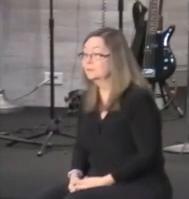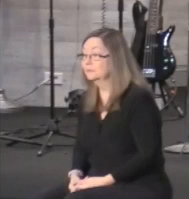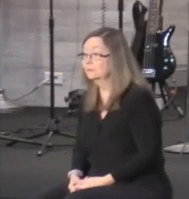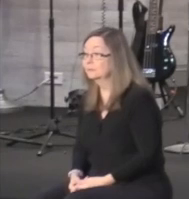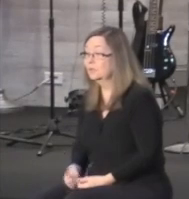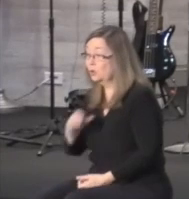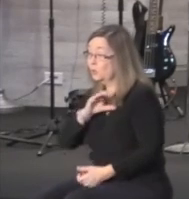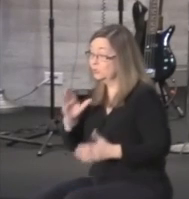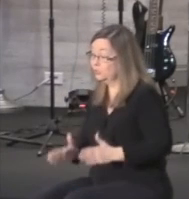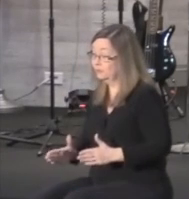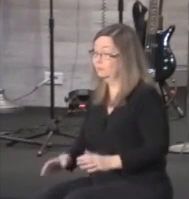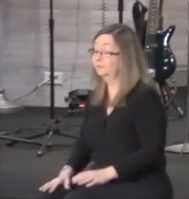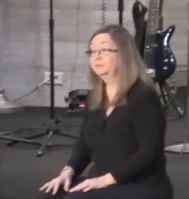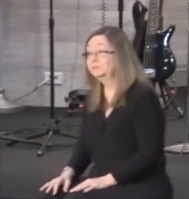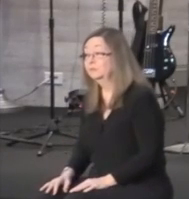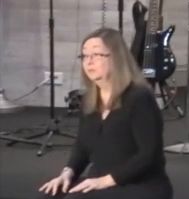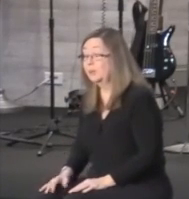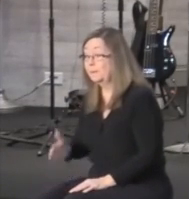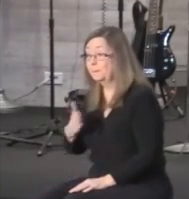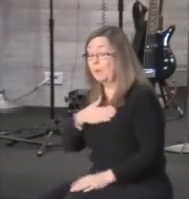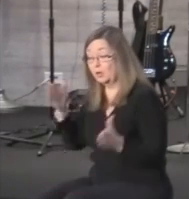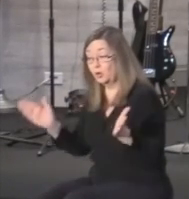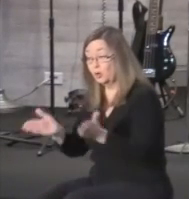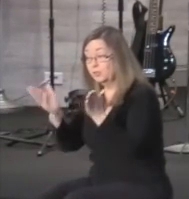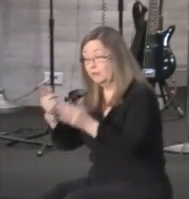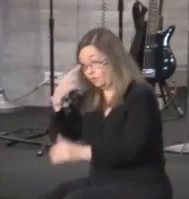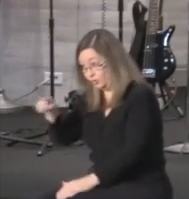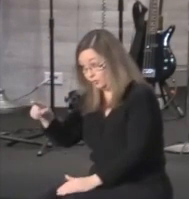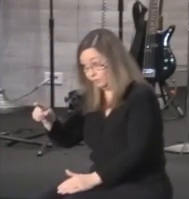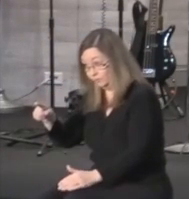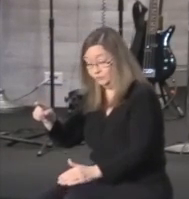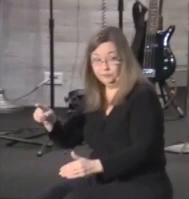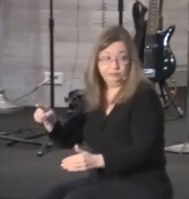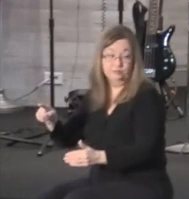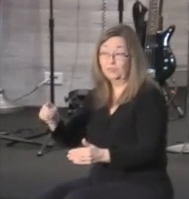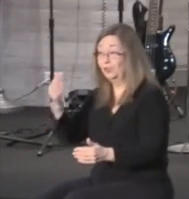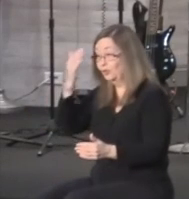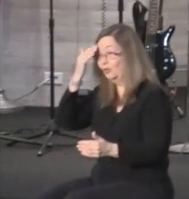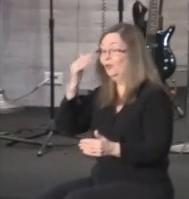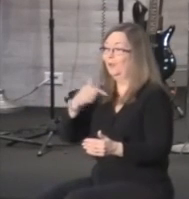So Christians, here's my encouragement. You knew we were going somewhere, right?